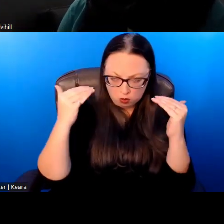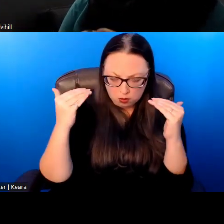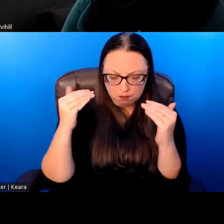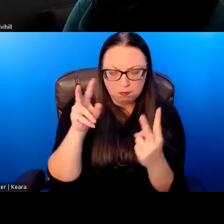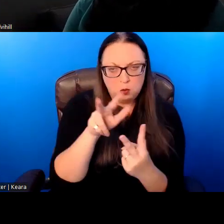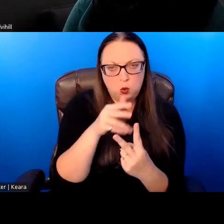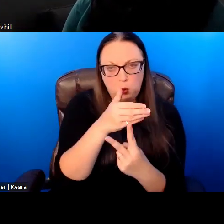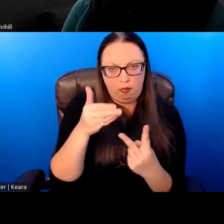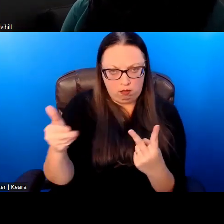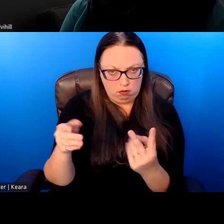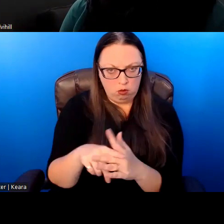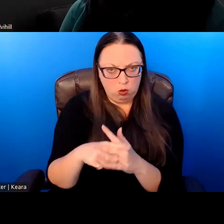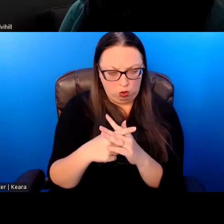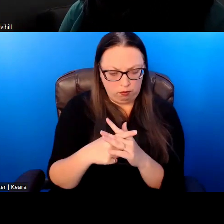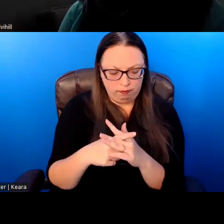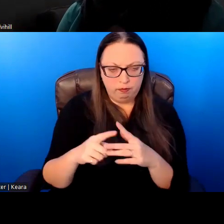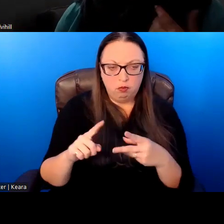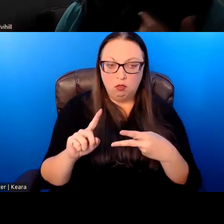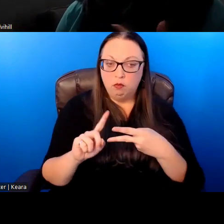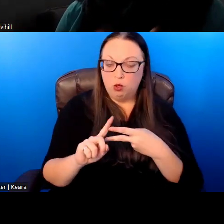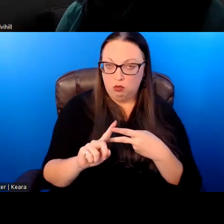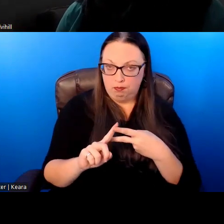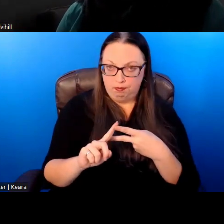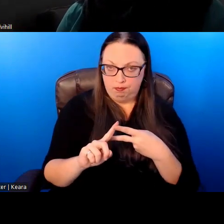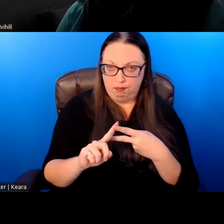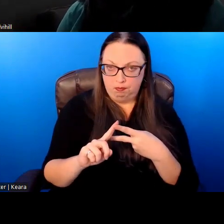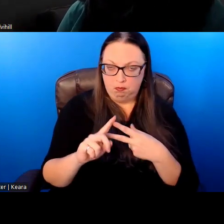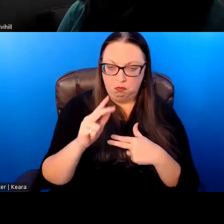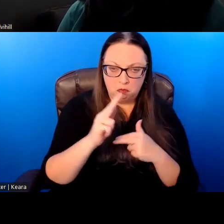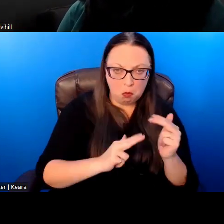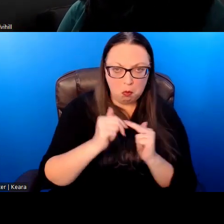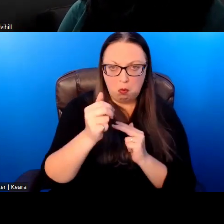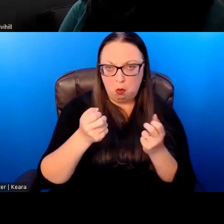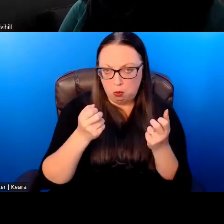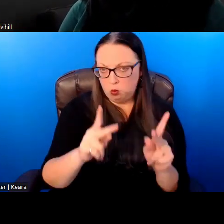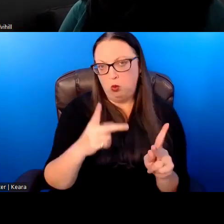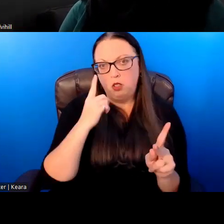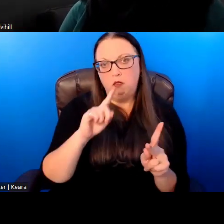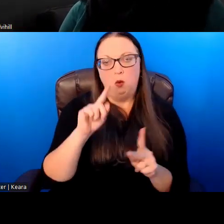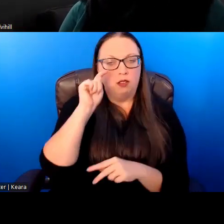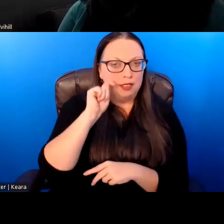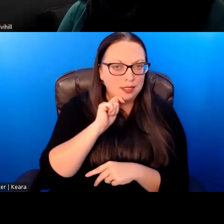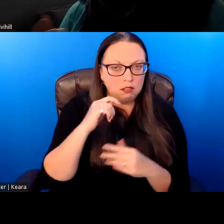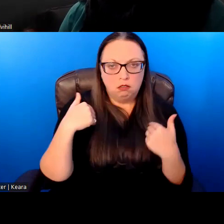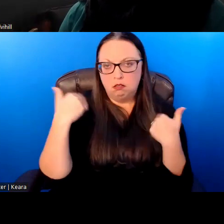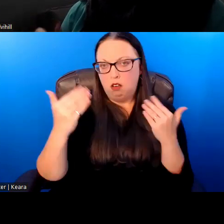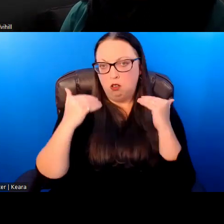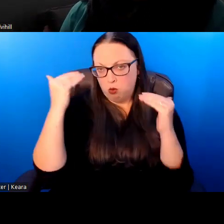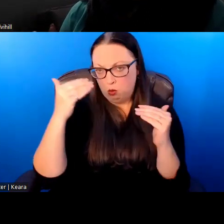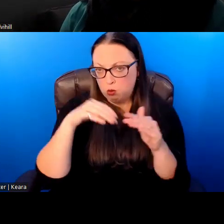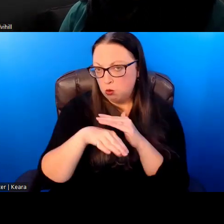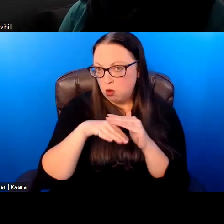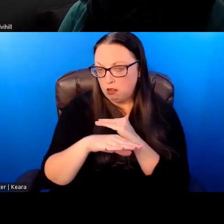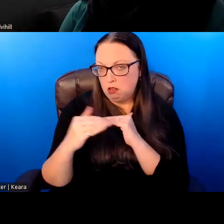things. So the first one was building an opportunity for teens and young adults to access